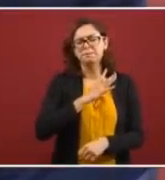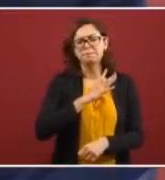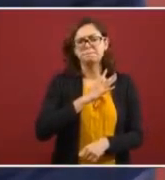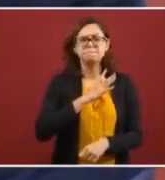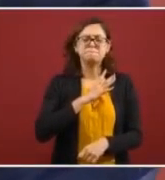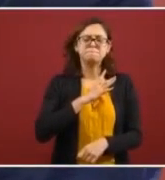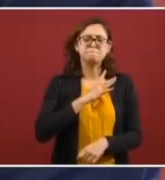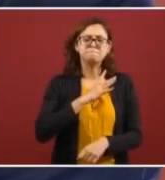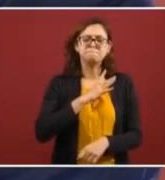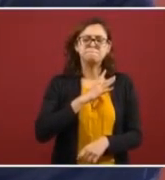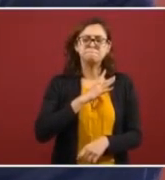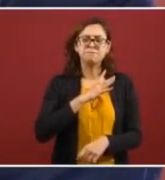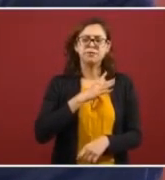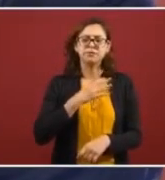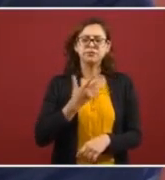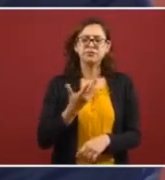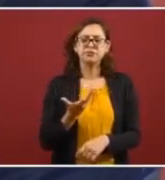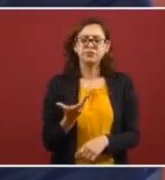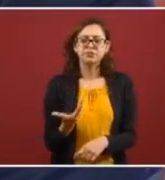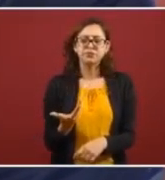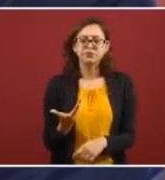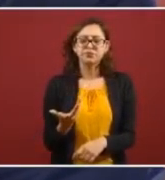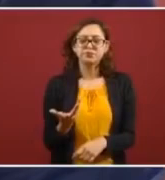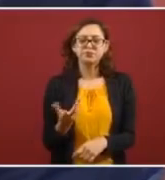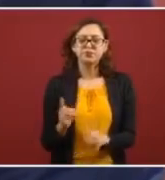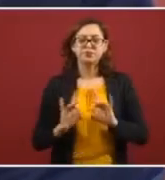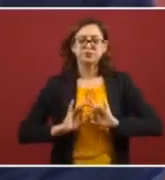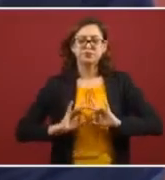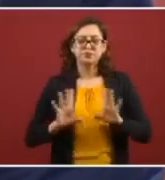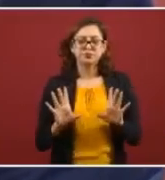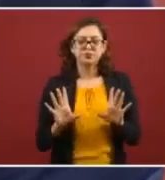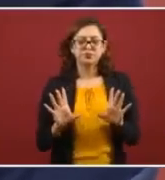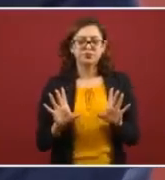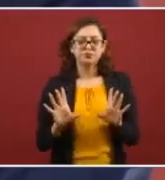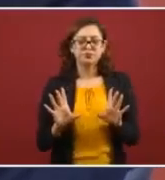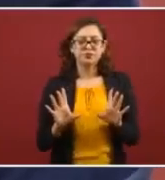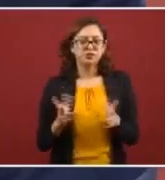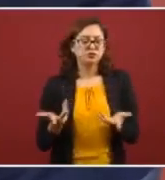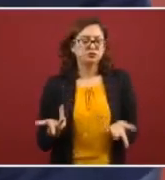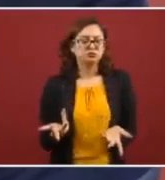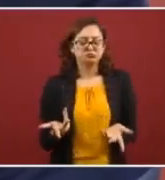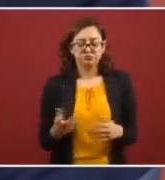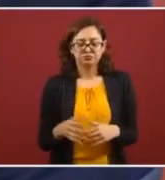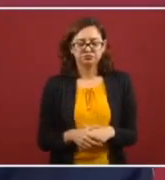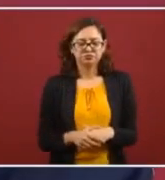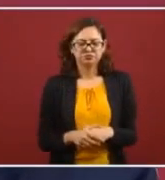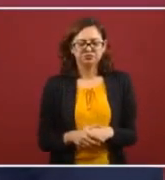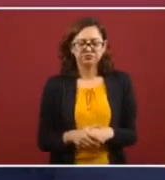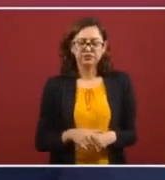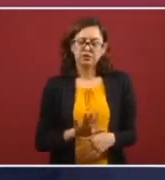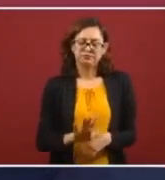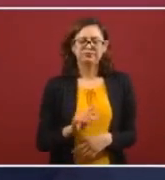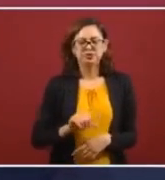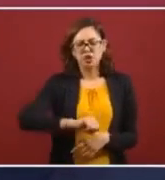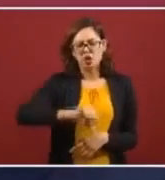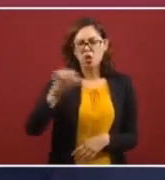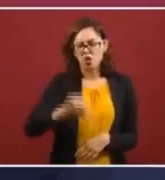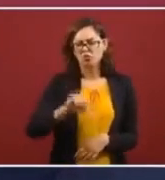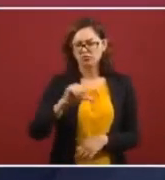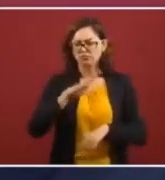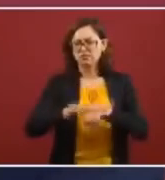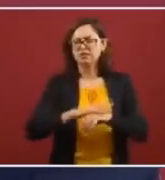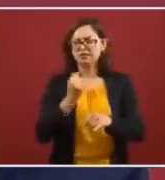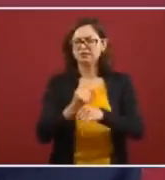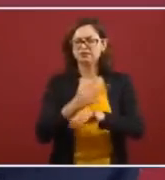y en su momento, hoy mismo, vamos a informar. Today